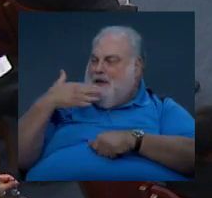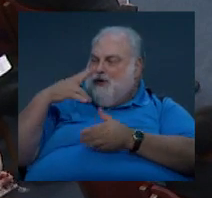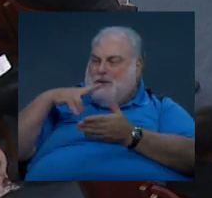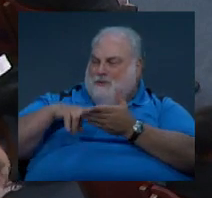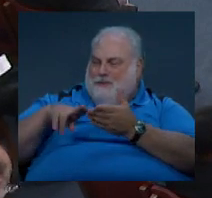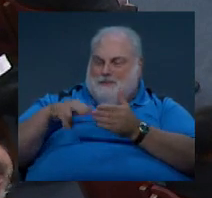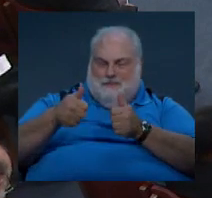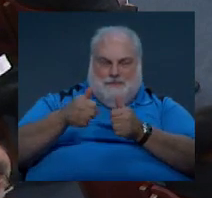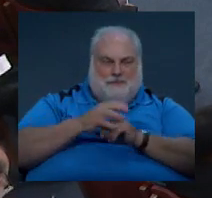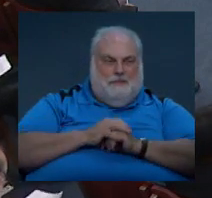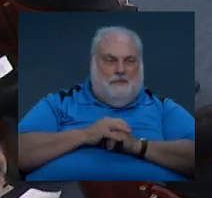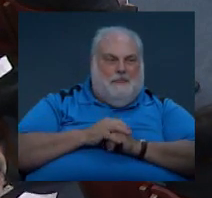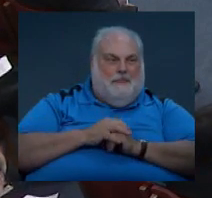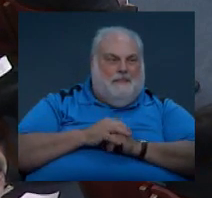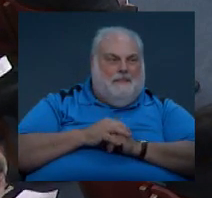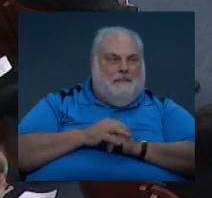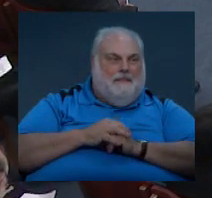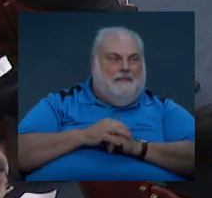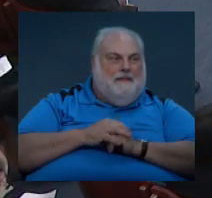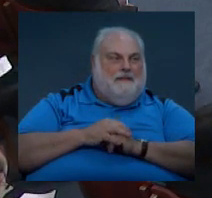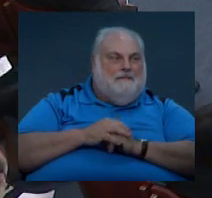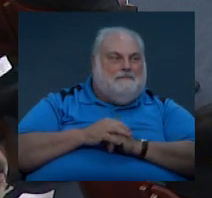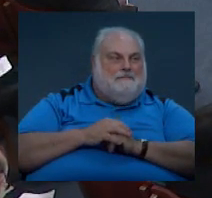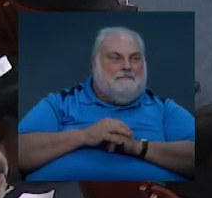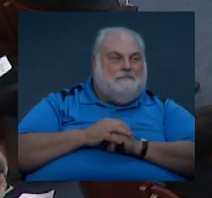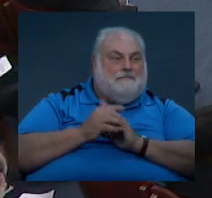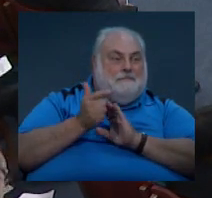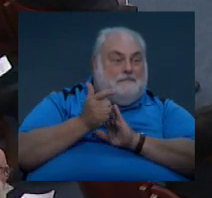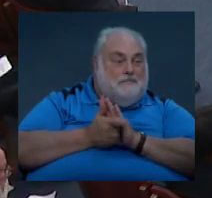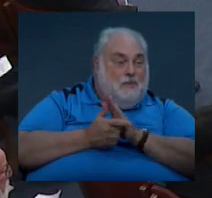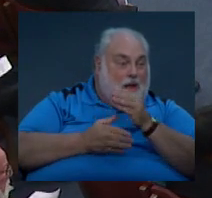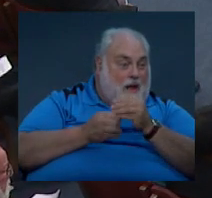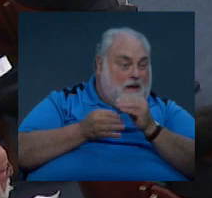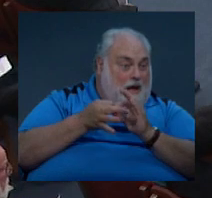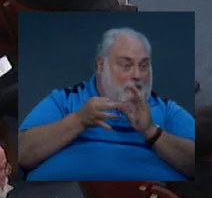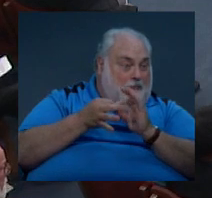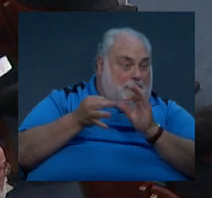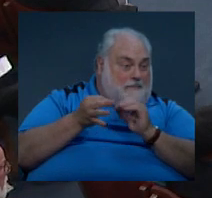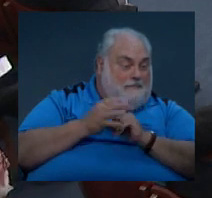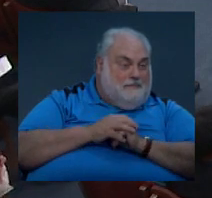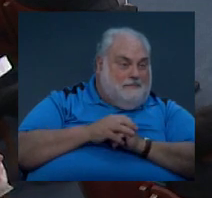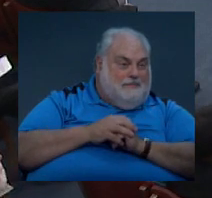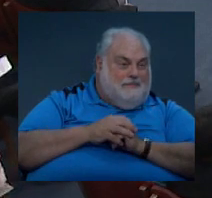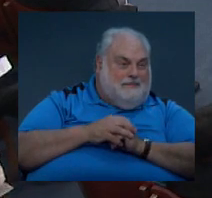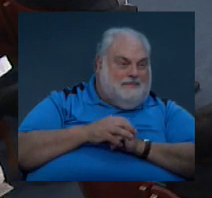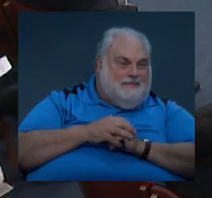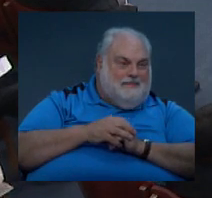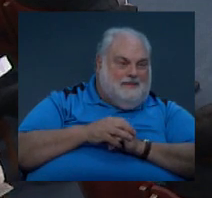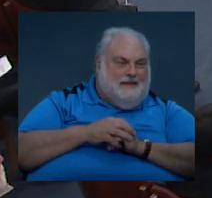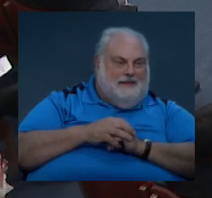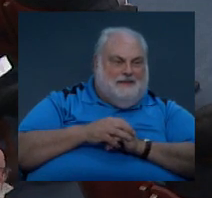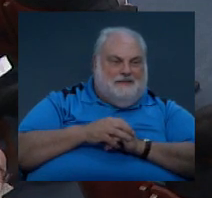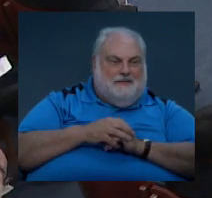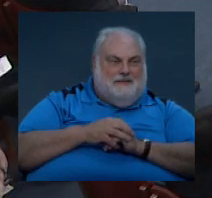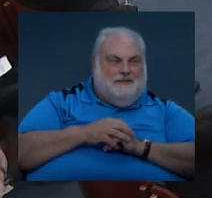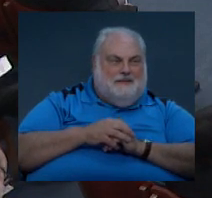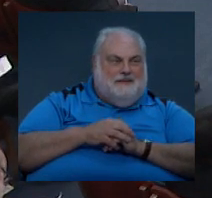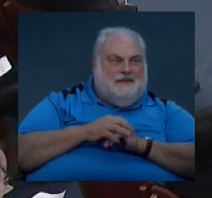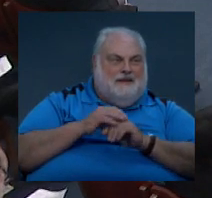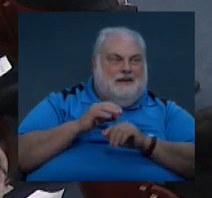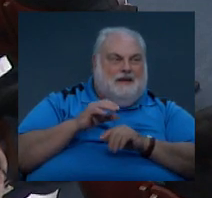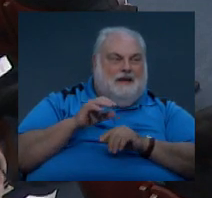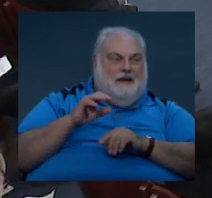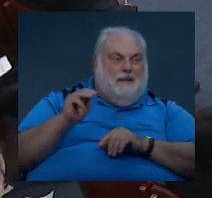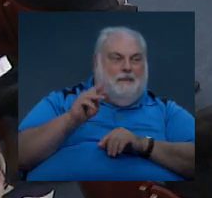for that information. Madam Clerk, Madam Attorney, is there anything you would like to say? Oh, all right. Thank you so much, Mr.